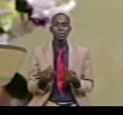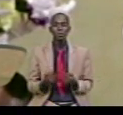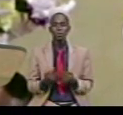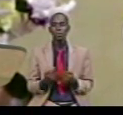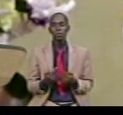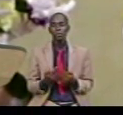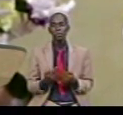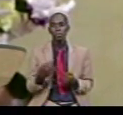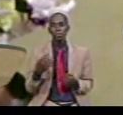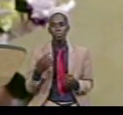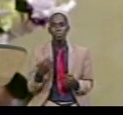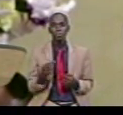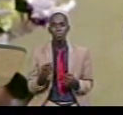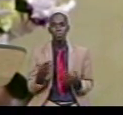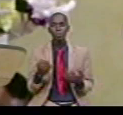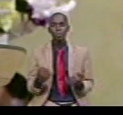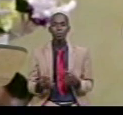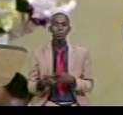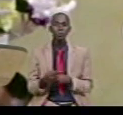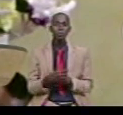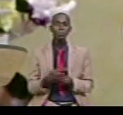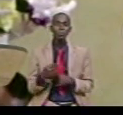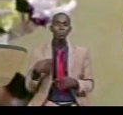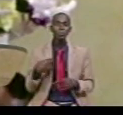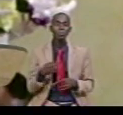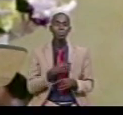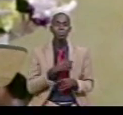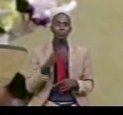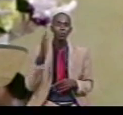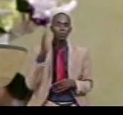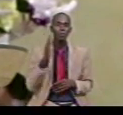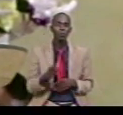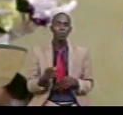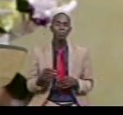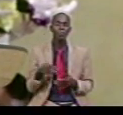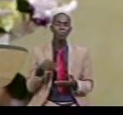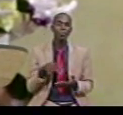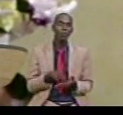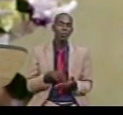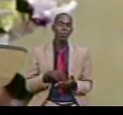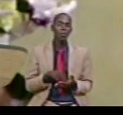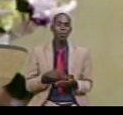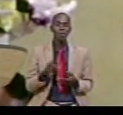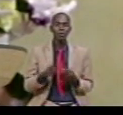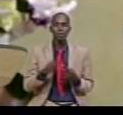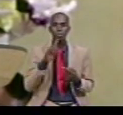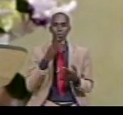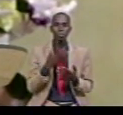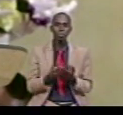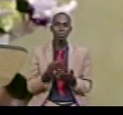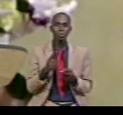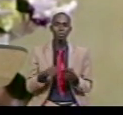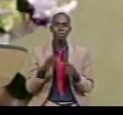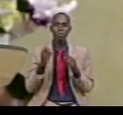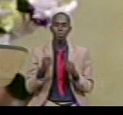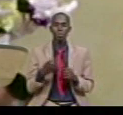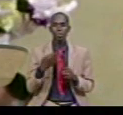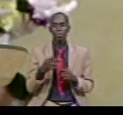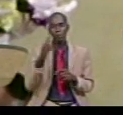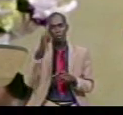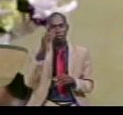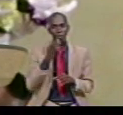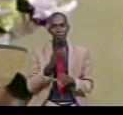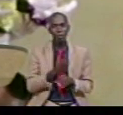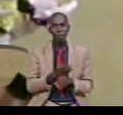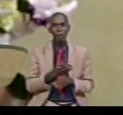generations to come. Together we shall stand as a testament to the power of faith and strength of grace